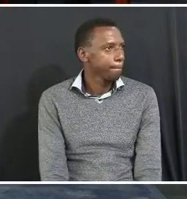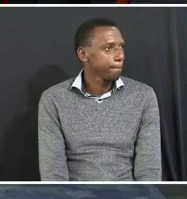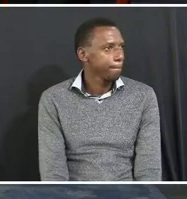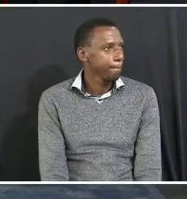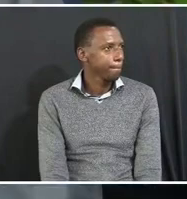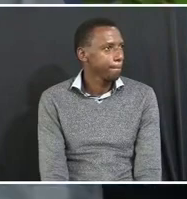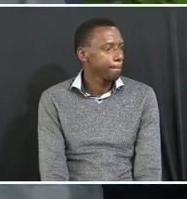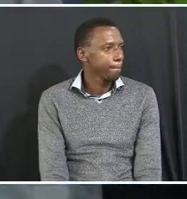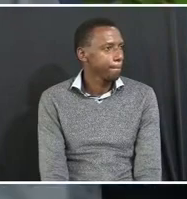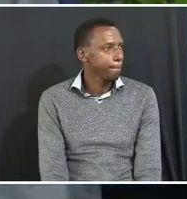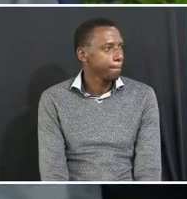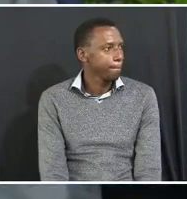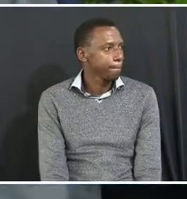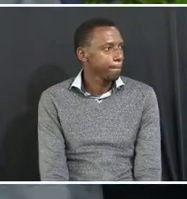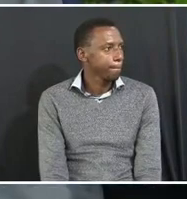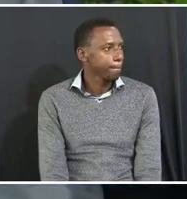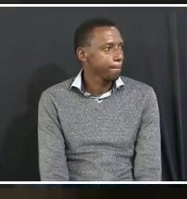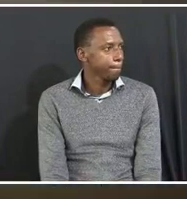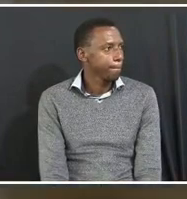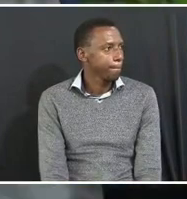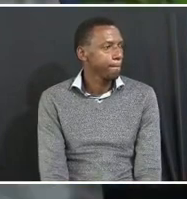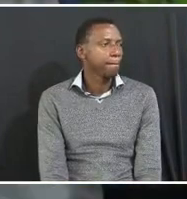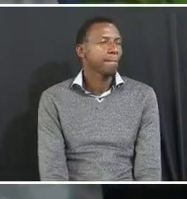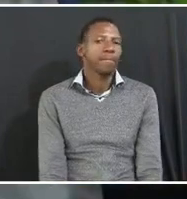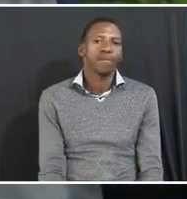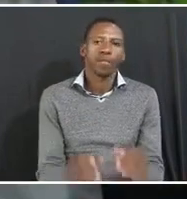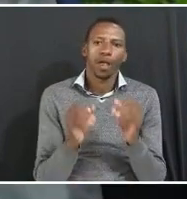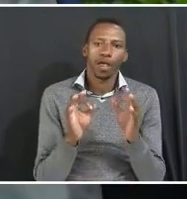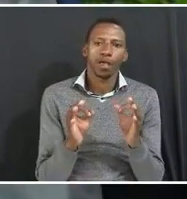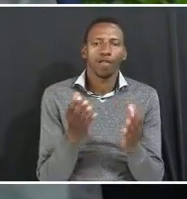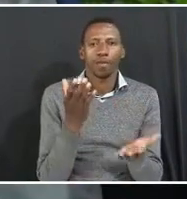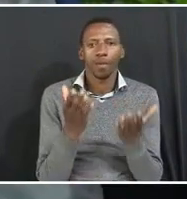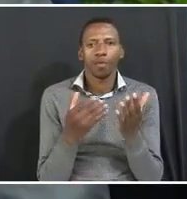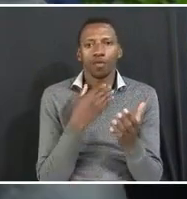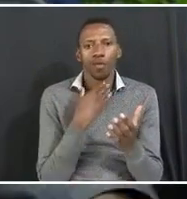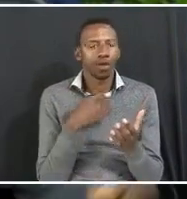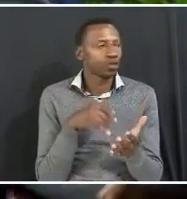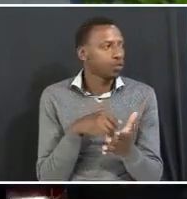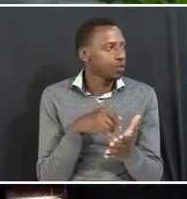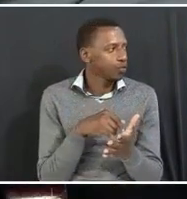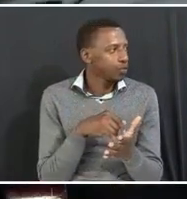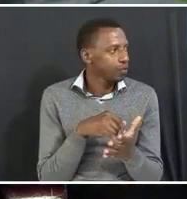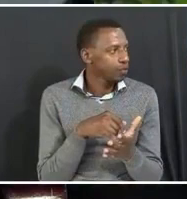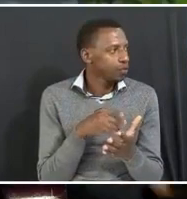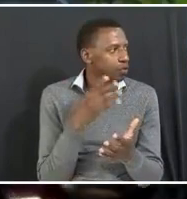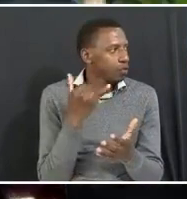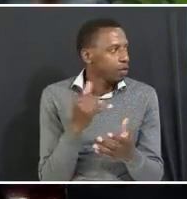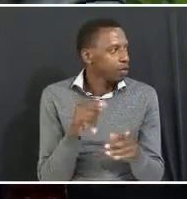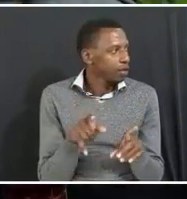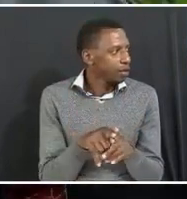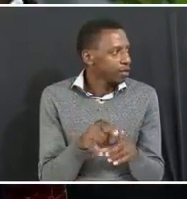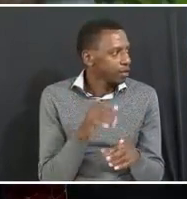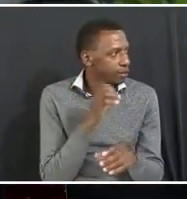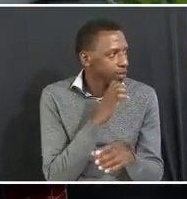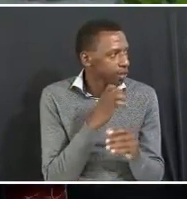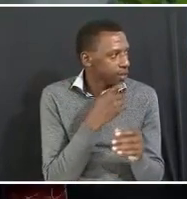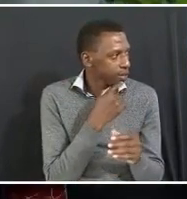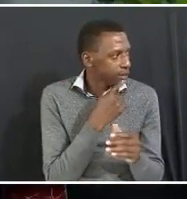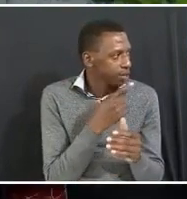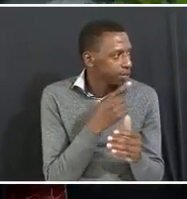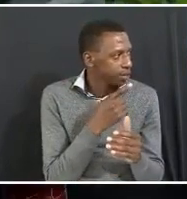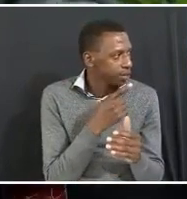if someone wanted to get involved in, because as Elder said, we actually